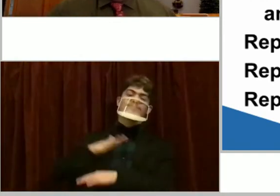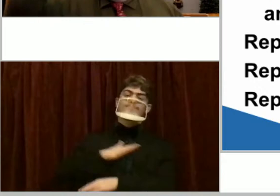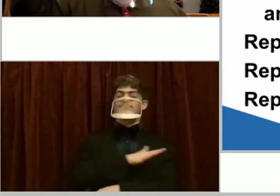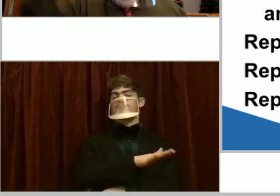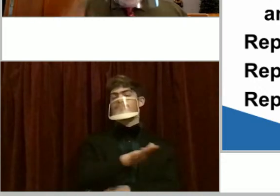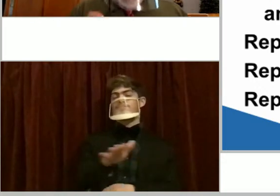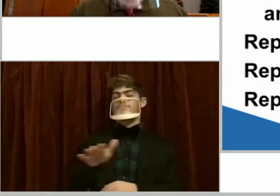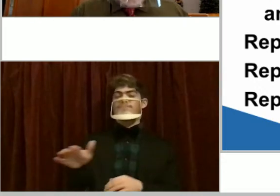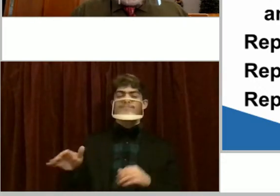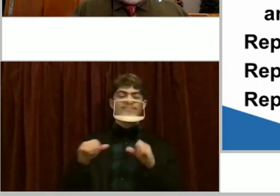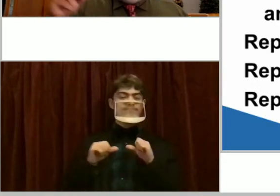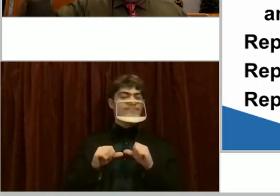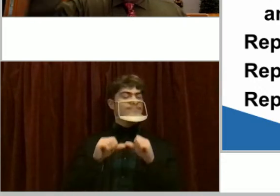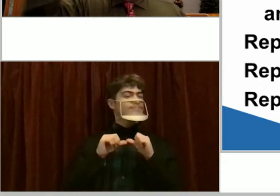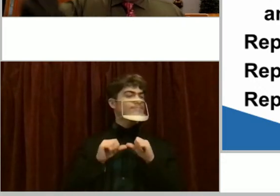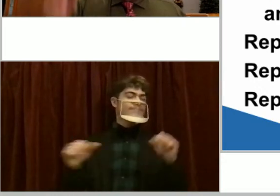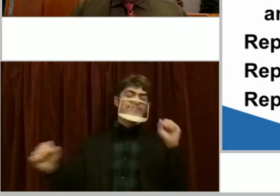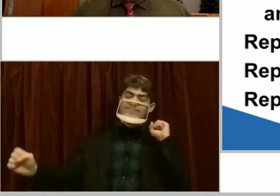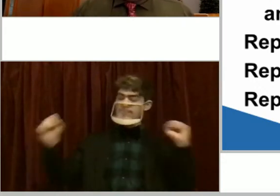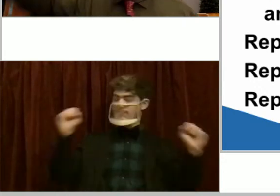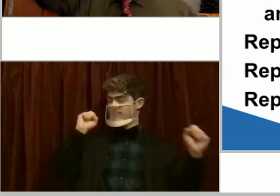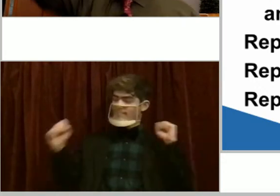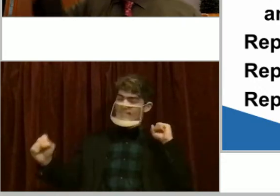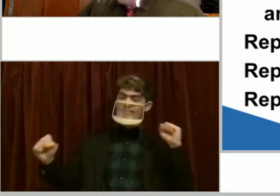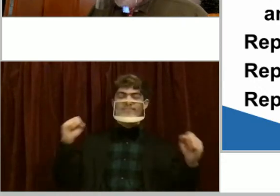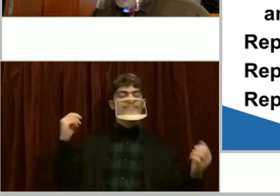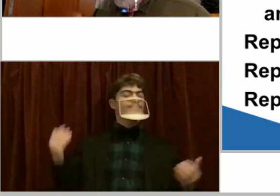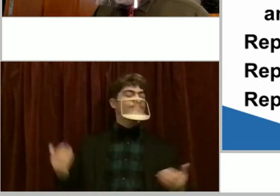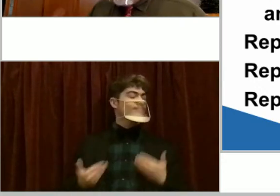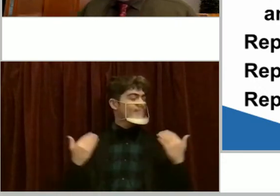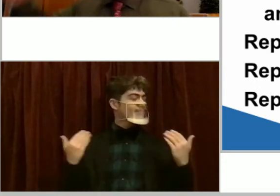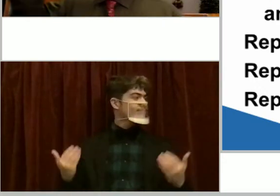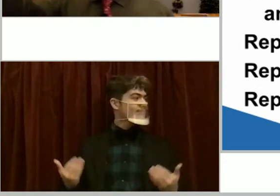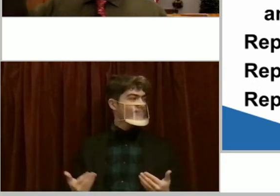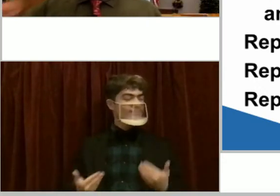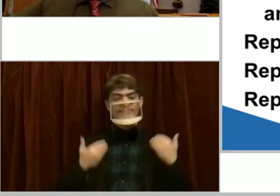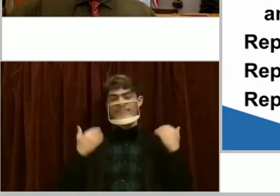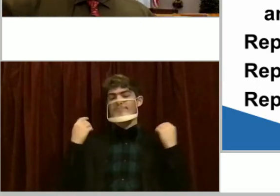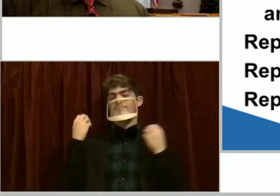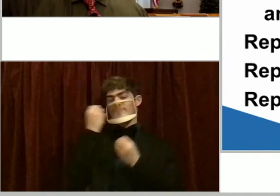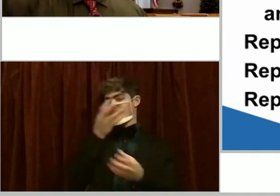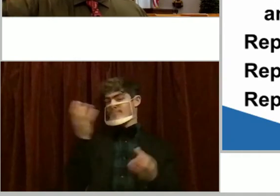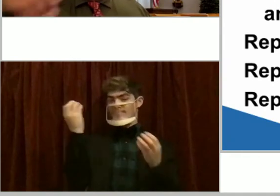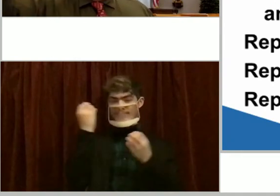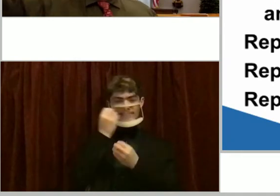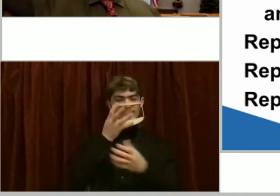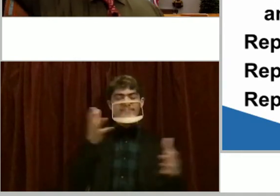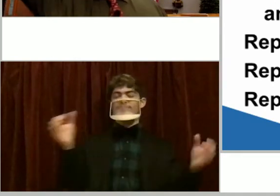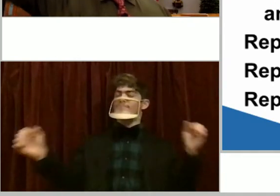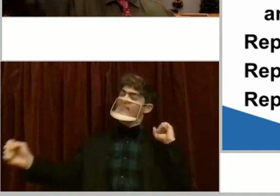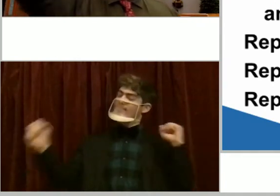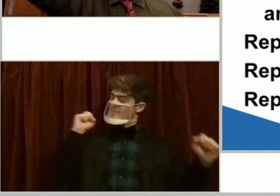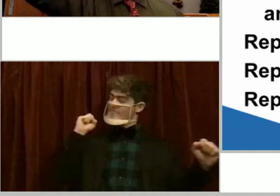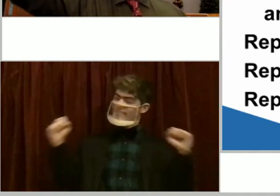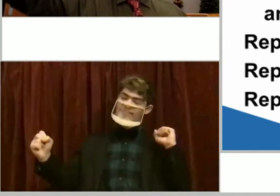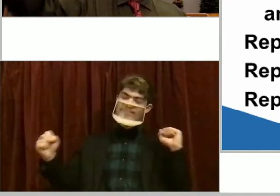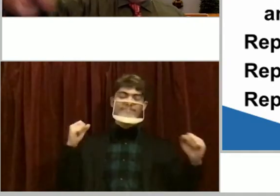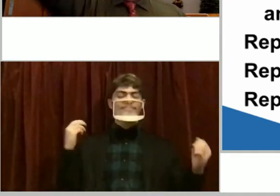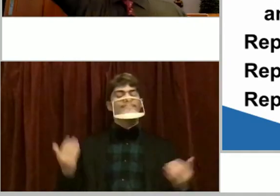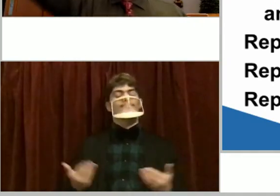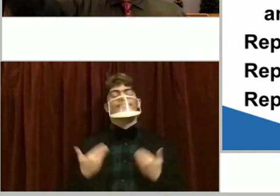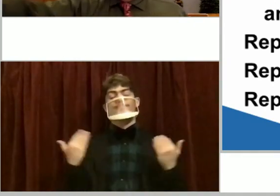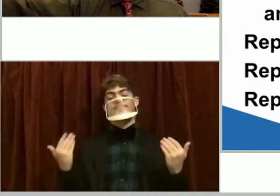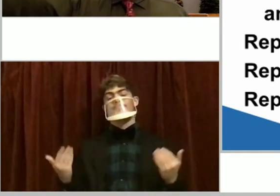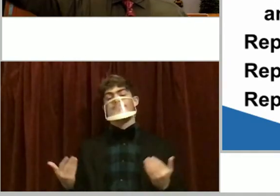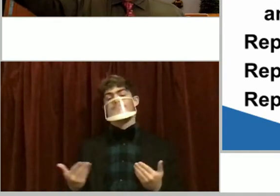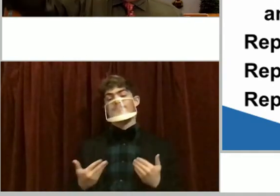plain, repeat the sounding joy, repeat the sounding joy, repeat, repeat